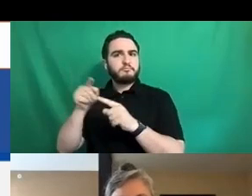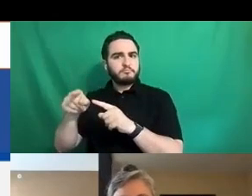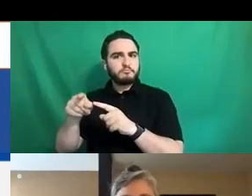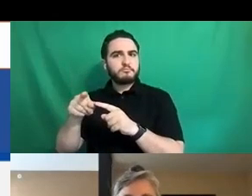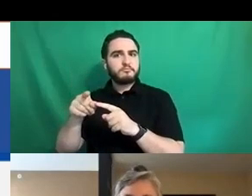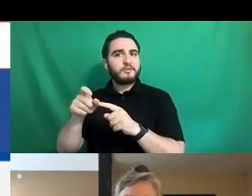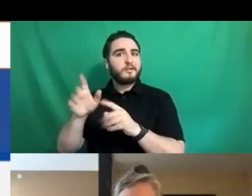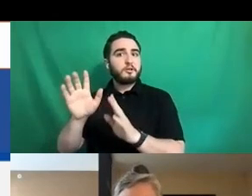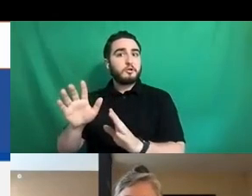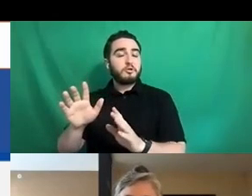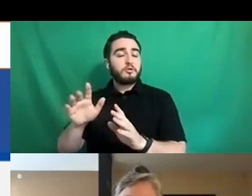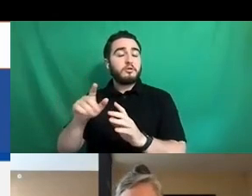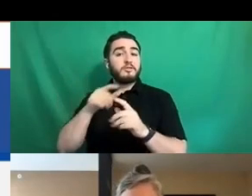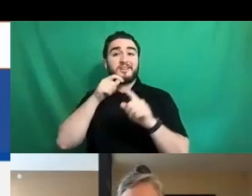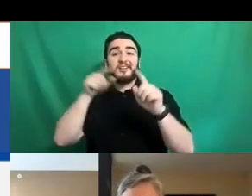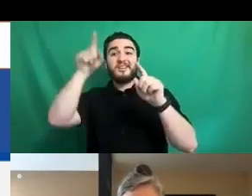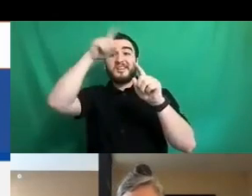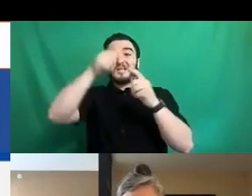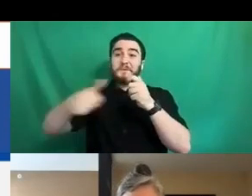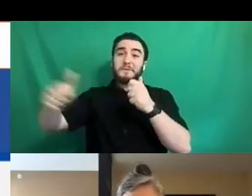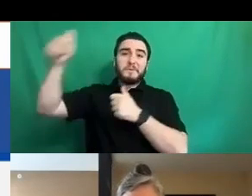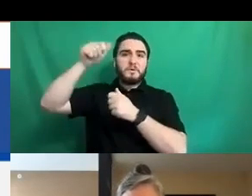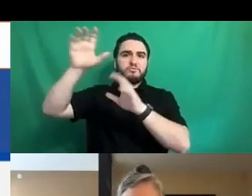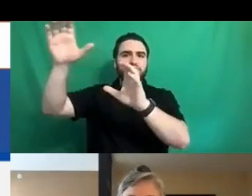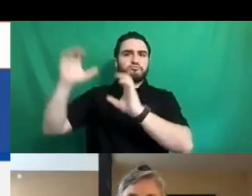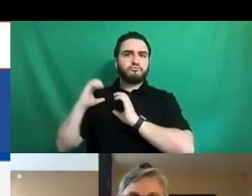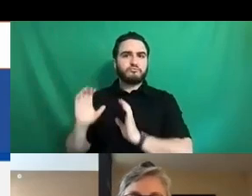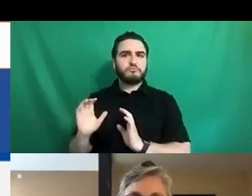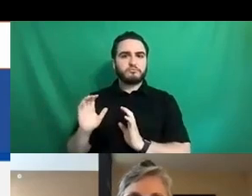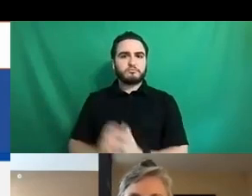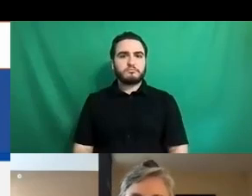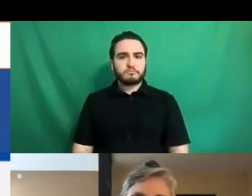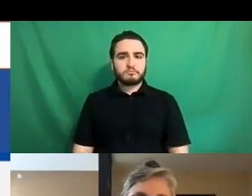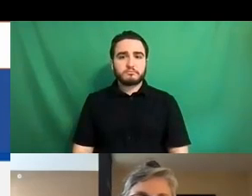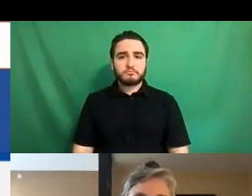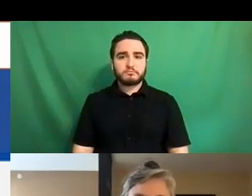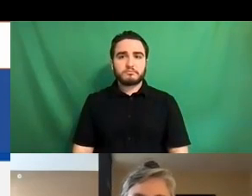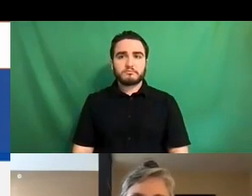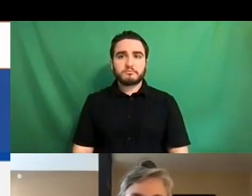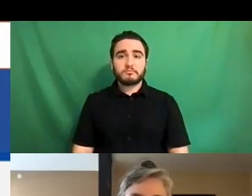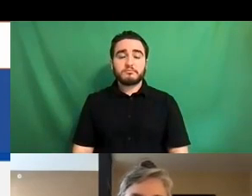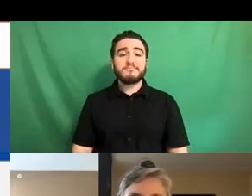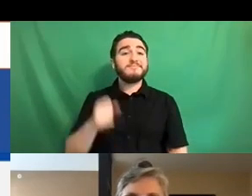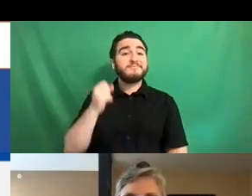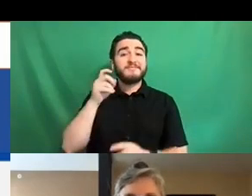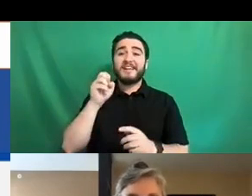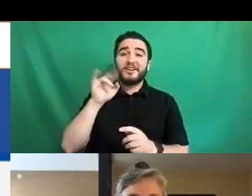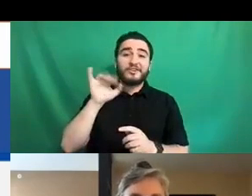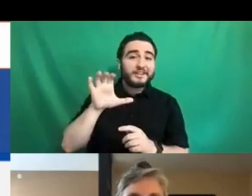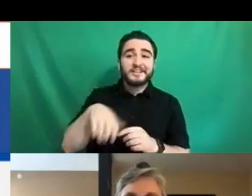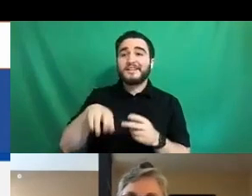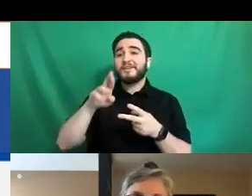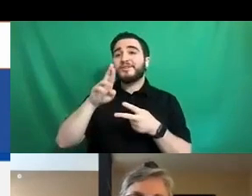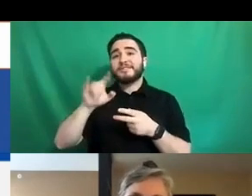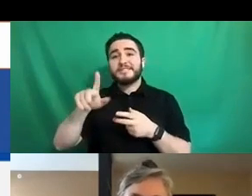things off of higher paid cross-trained staff. Now, it's not that Eric or Reed or